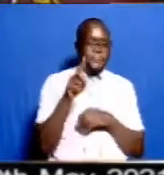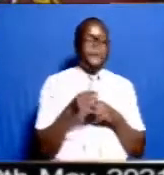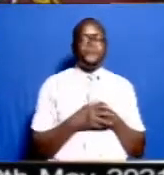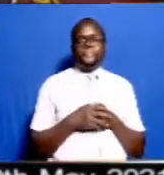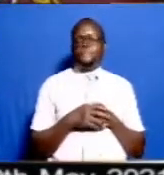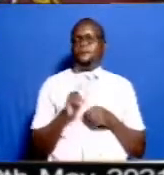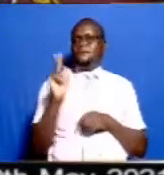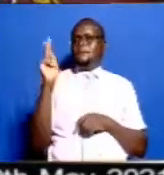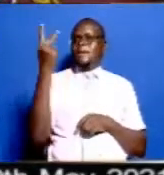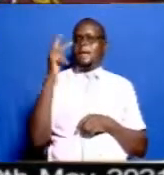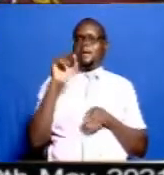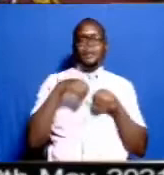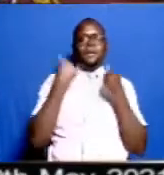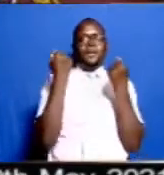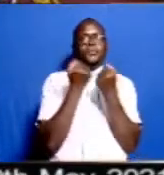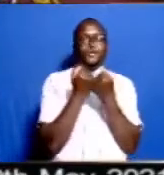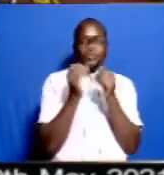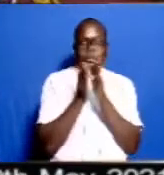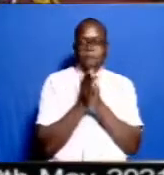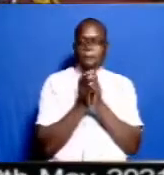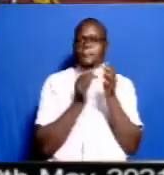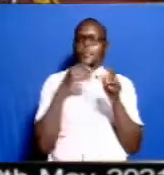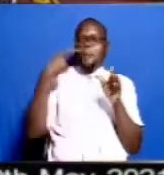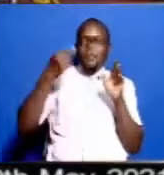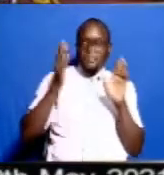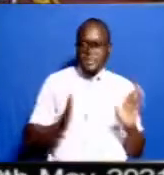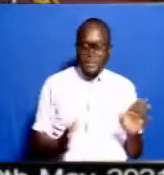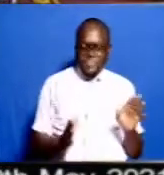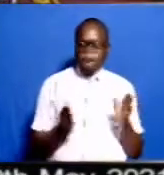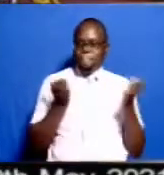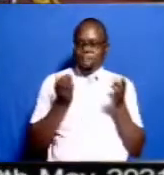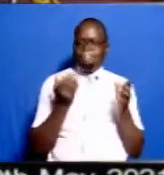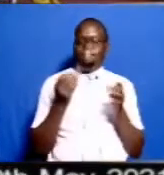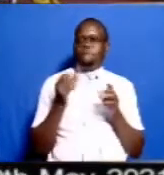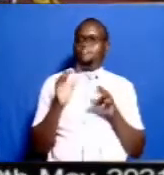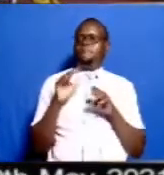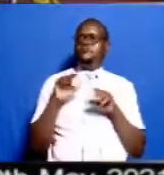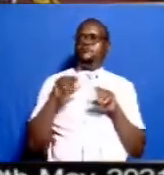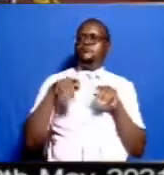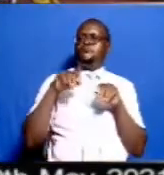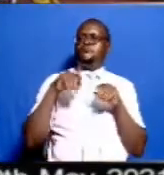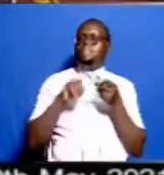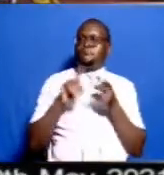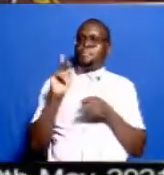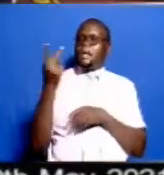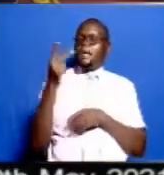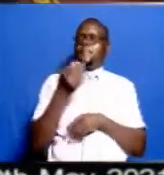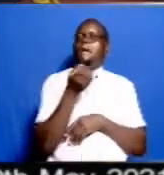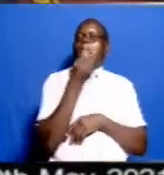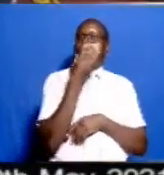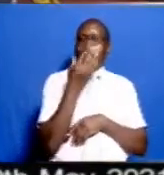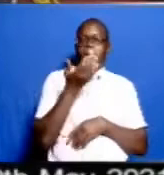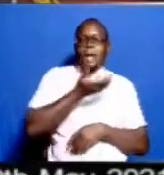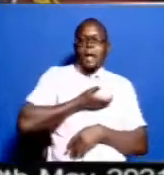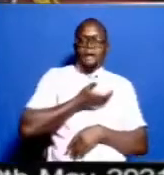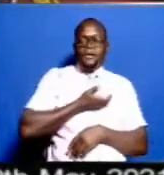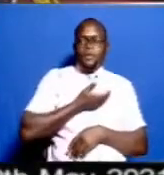2021, by Kenya Association of Manufacturers, the Retail Trade Association of Kenya, and Kenya Flower Council.